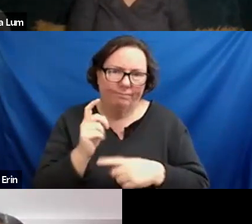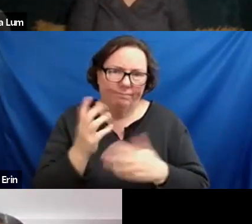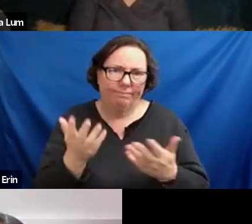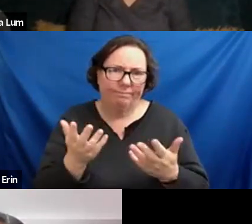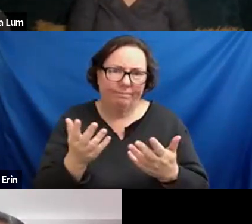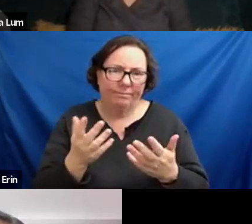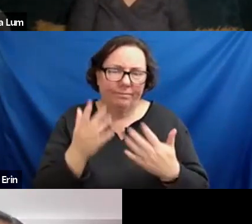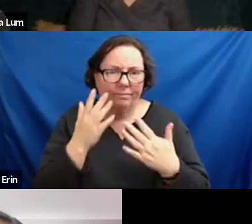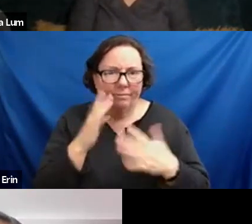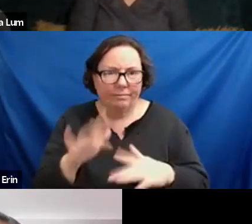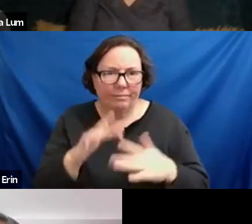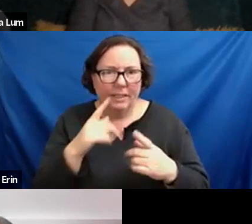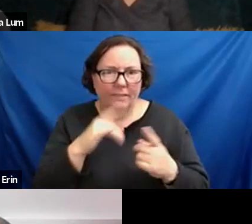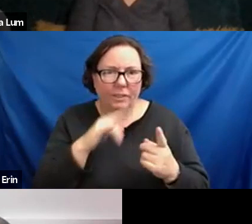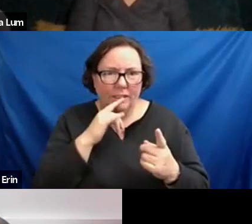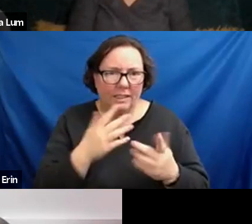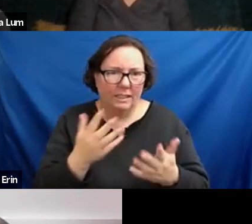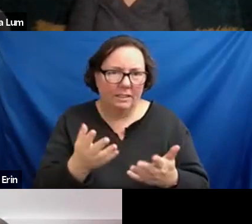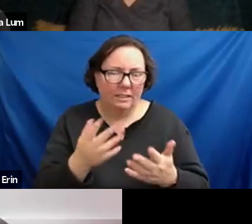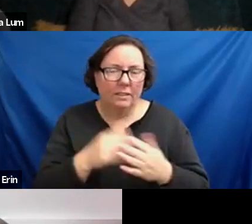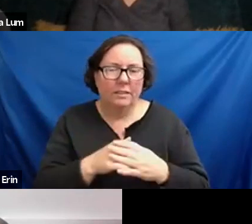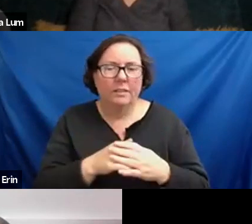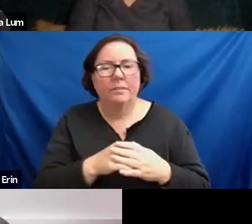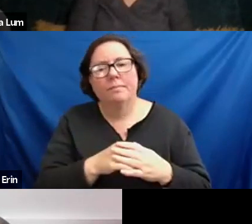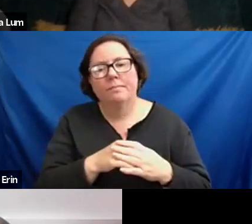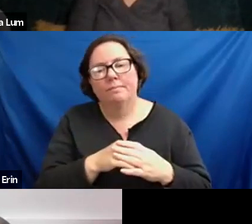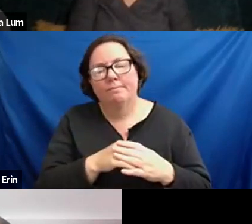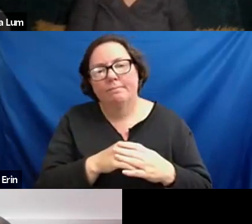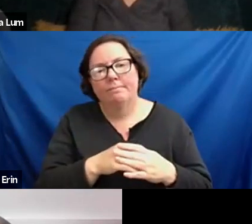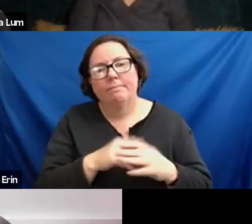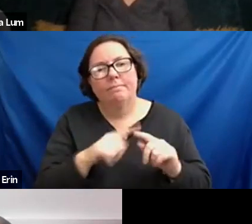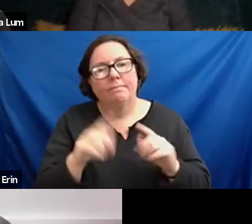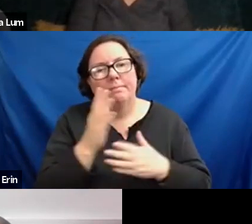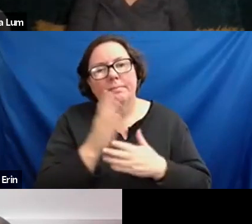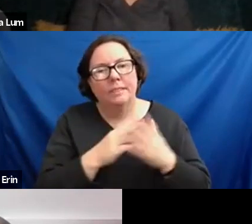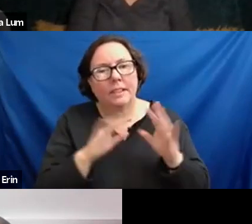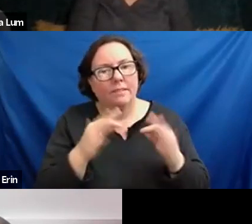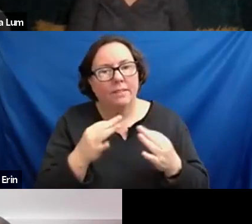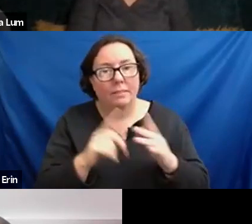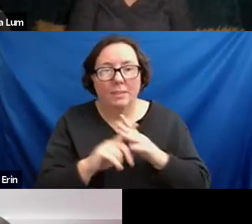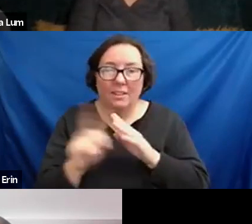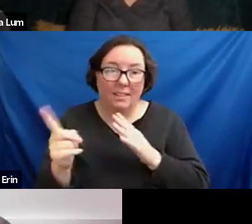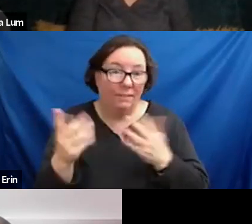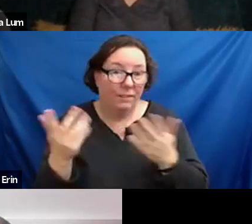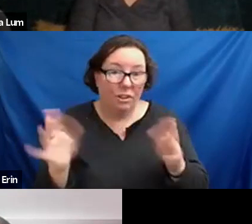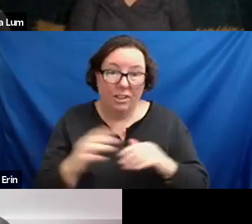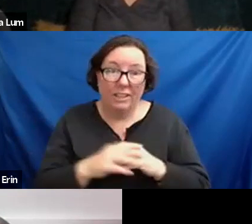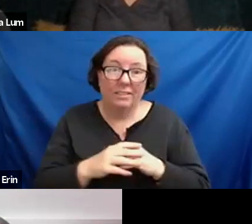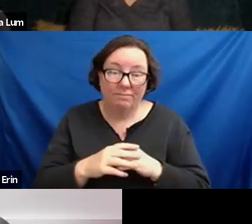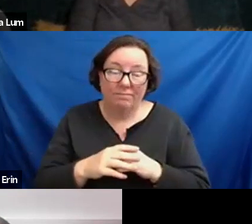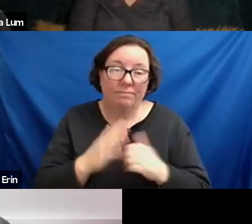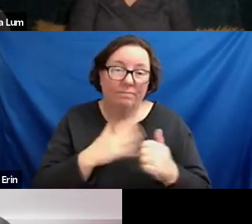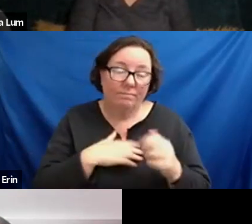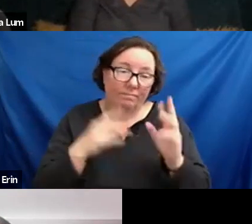so bad for the little kids, and some families are leaving already. So I guess my hope for this is